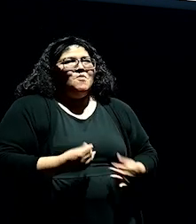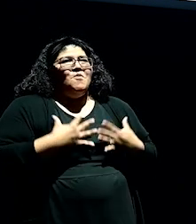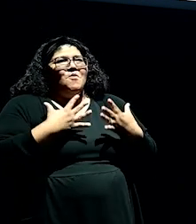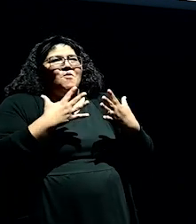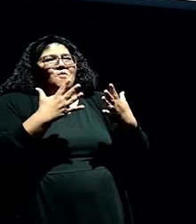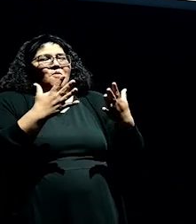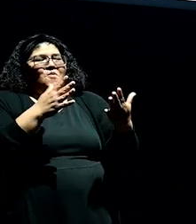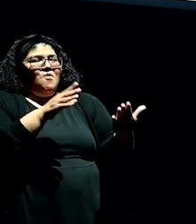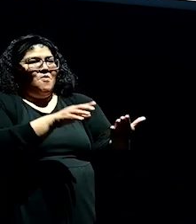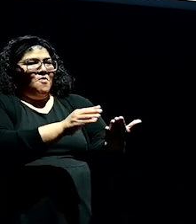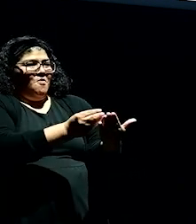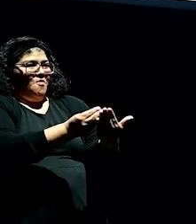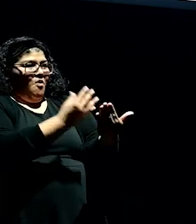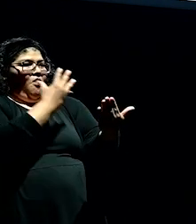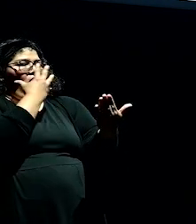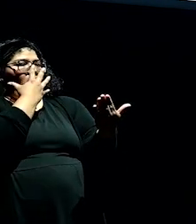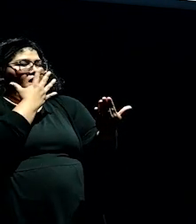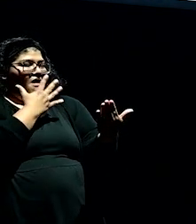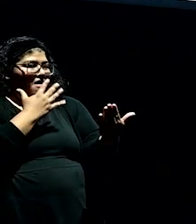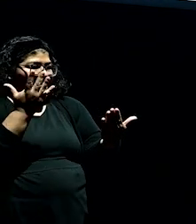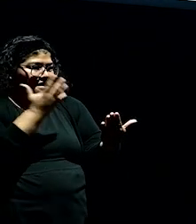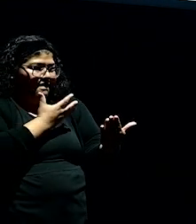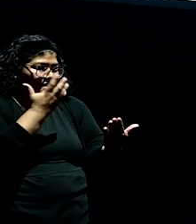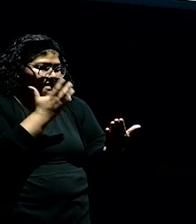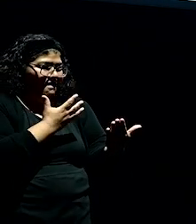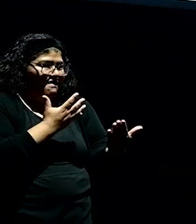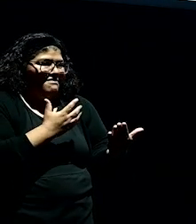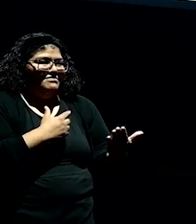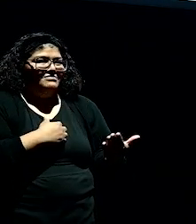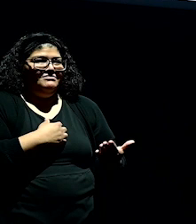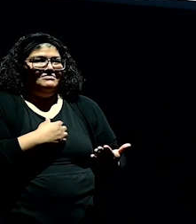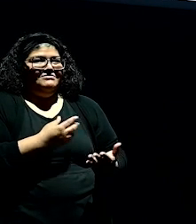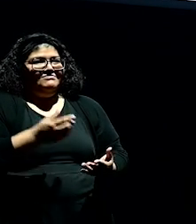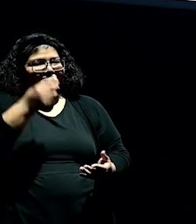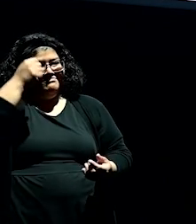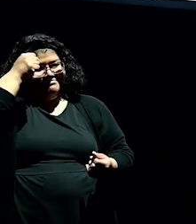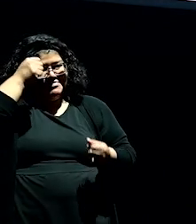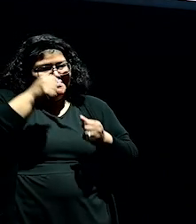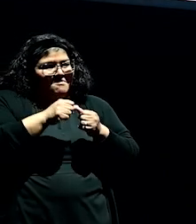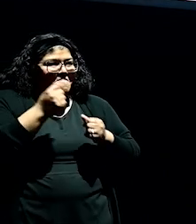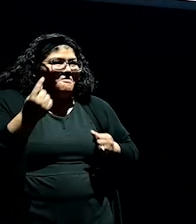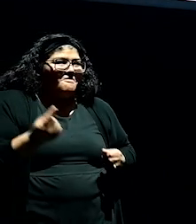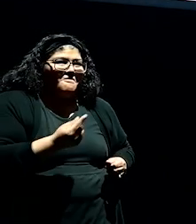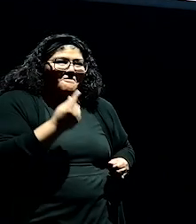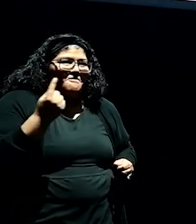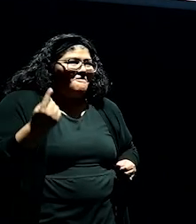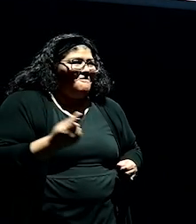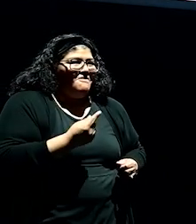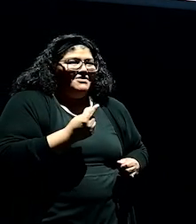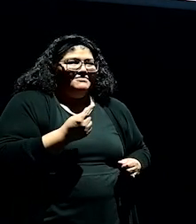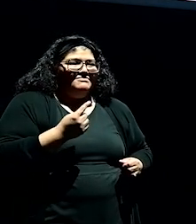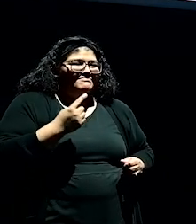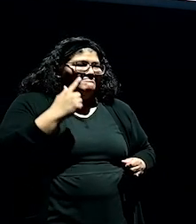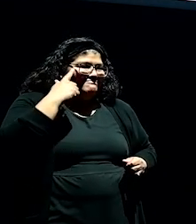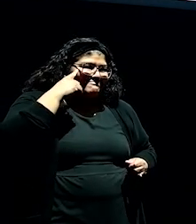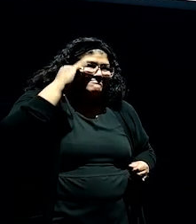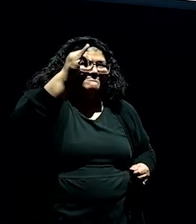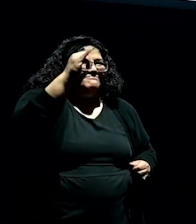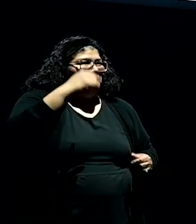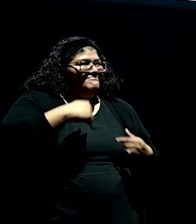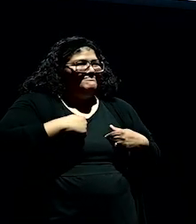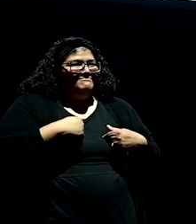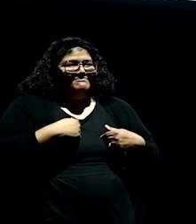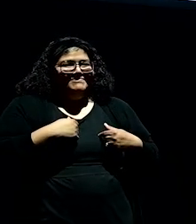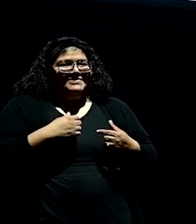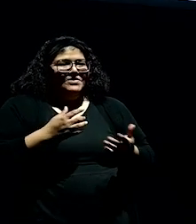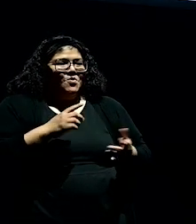popped out and made lasting memories in me. And they really made a difference when I